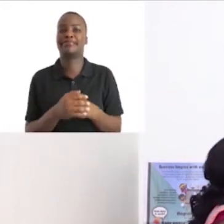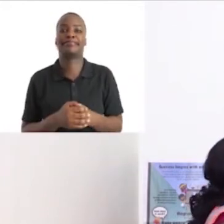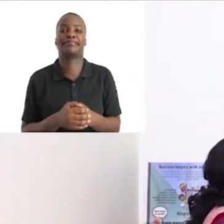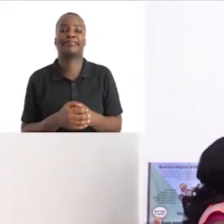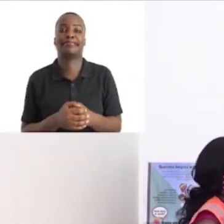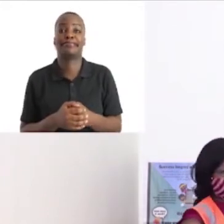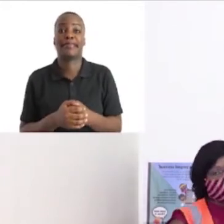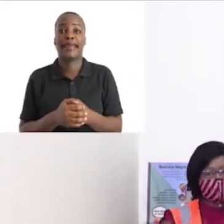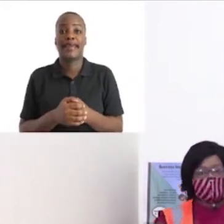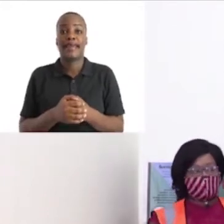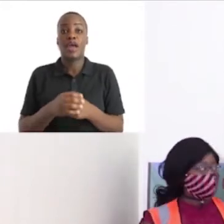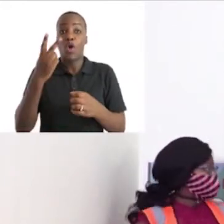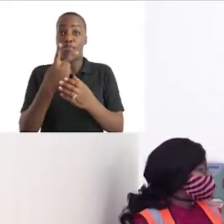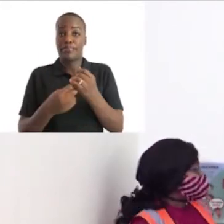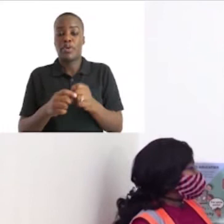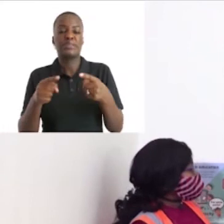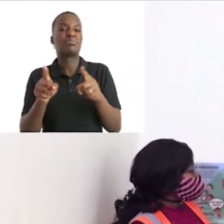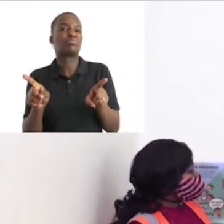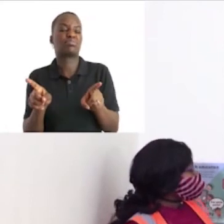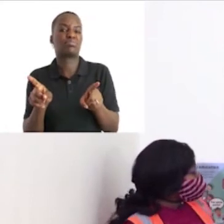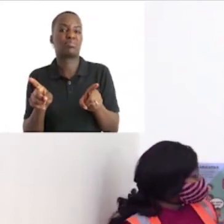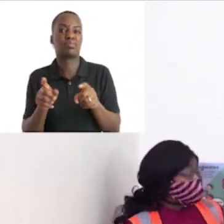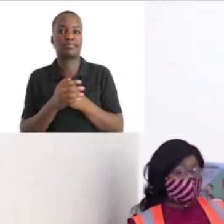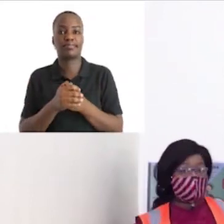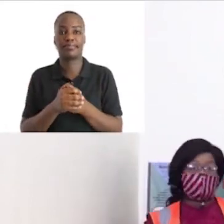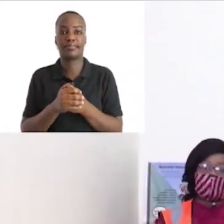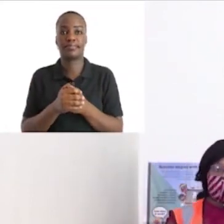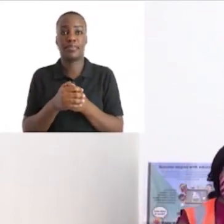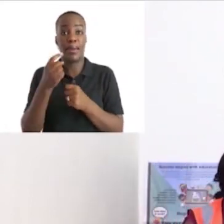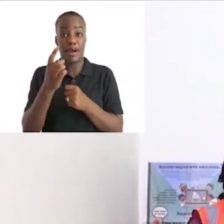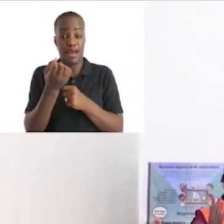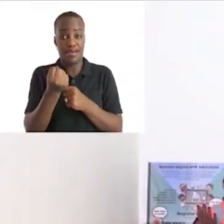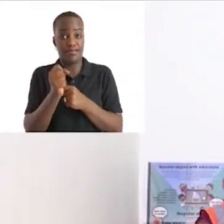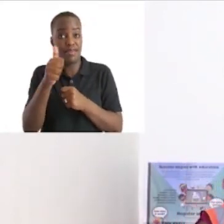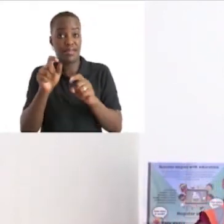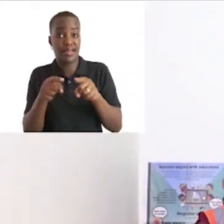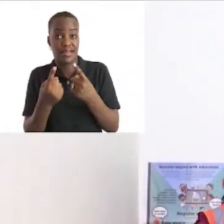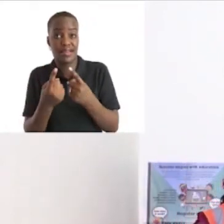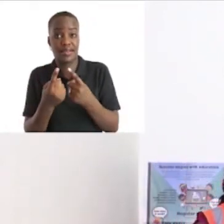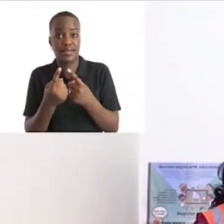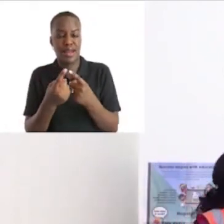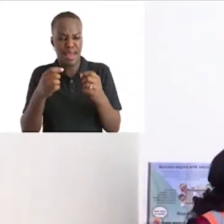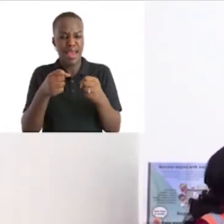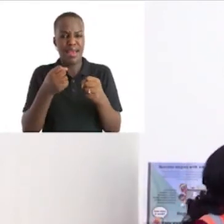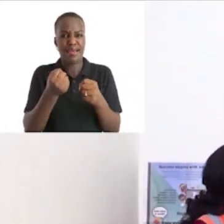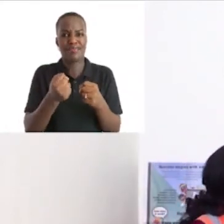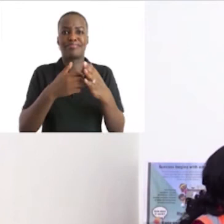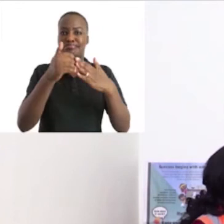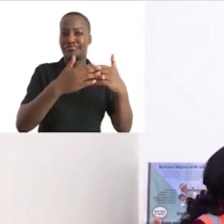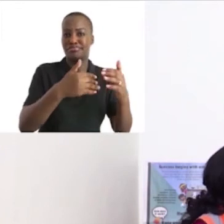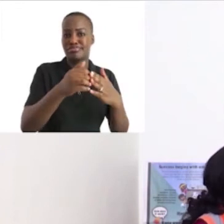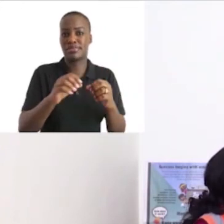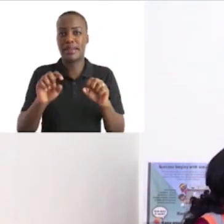So a drill and a jackhammer are different. But we also have another thing that is at our construction sites, which is